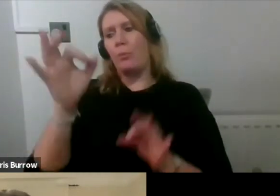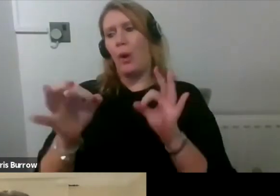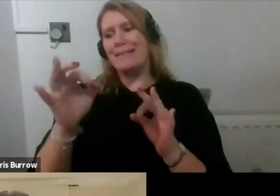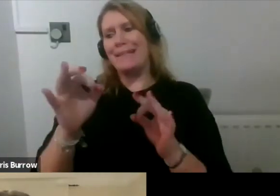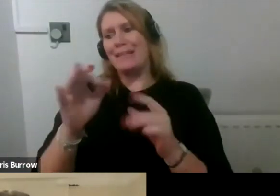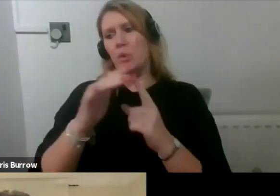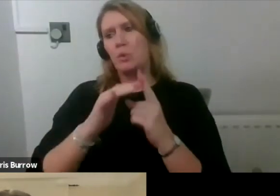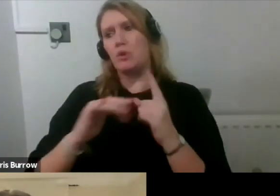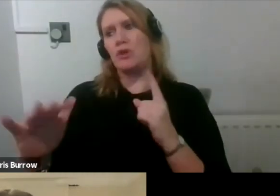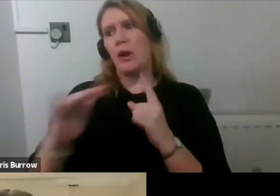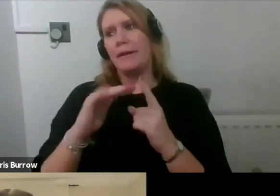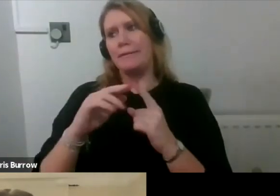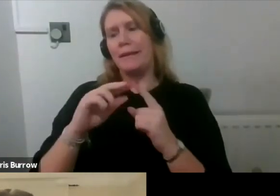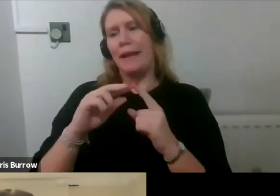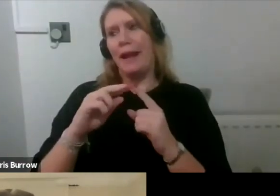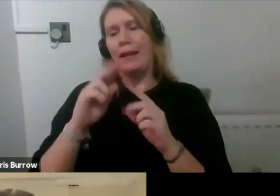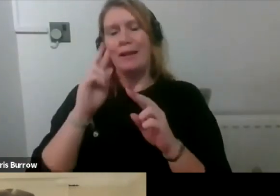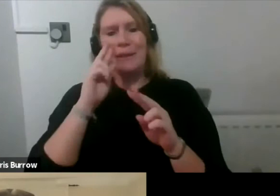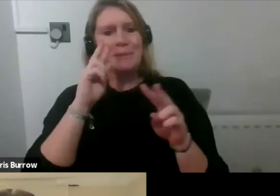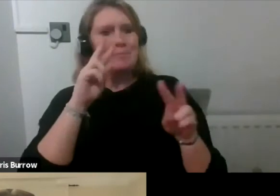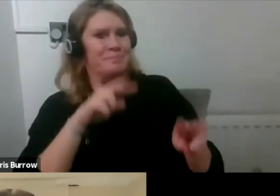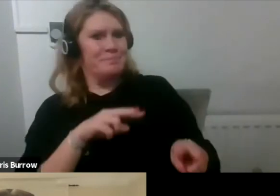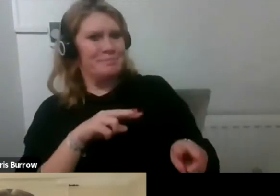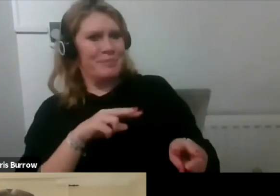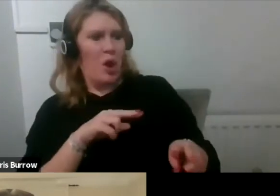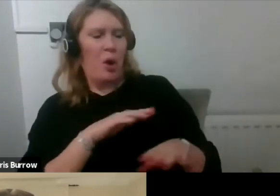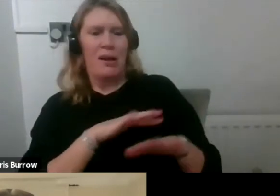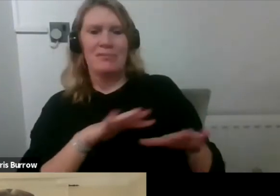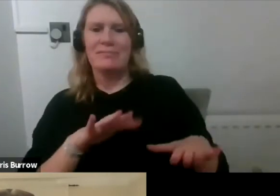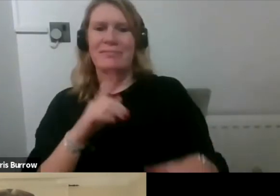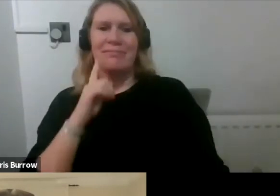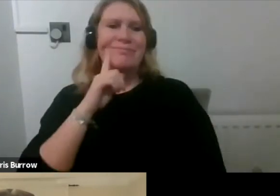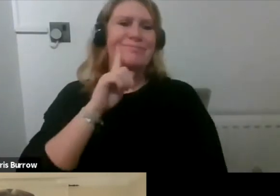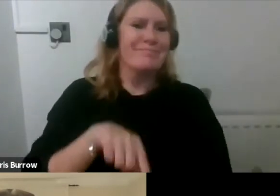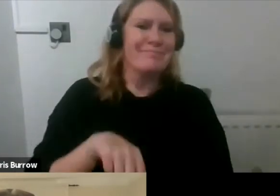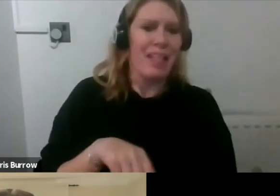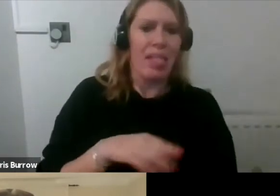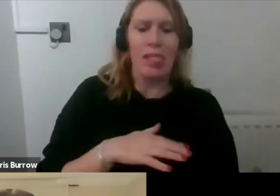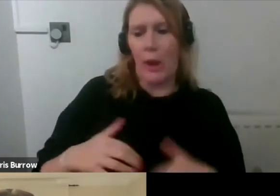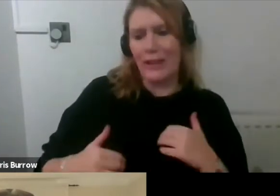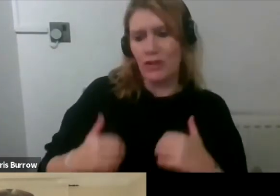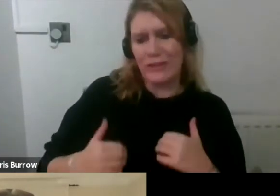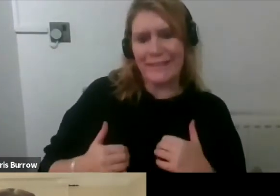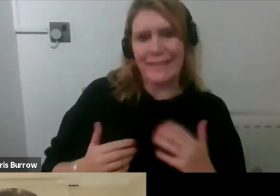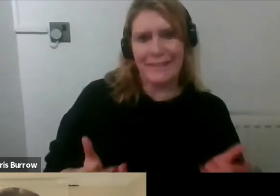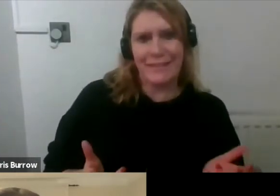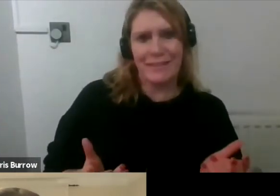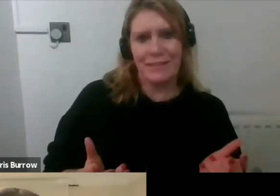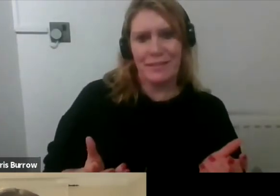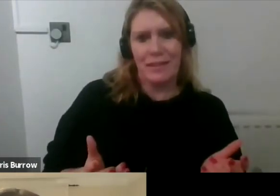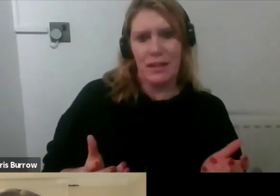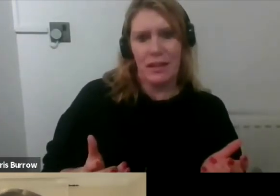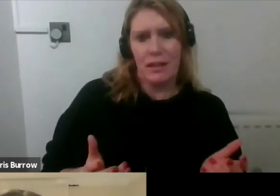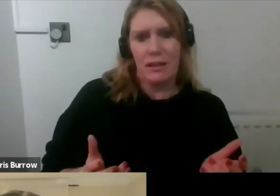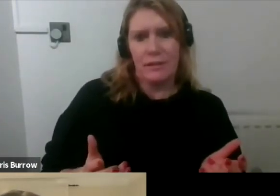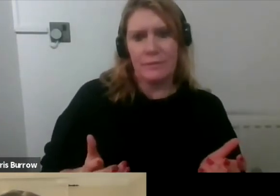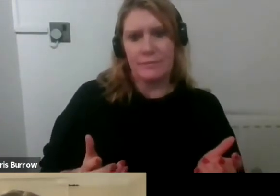not interested in it, and in a way that they should be, and they should be made to